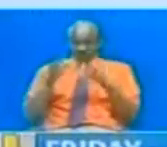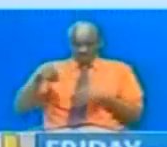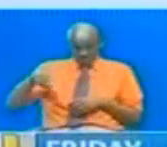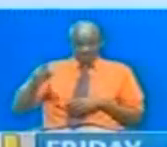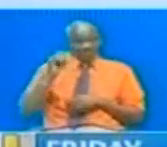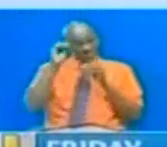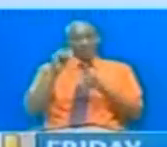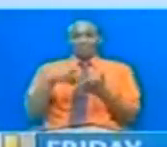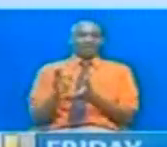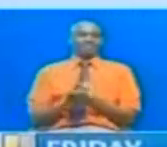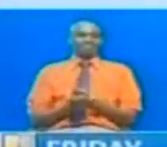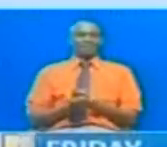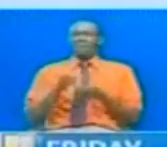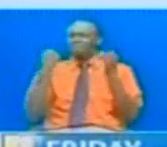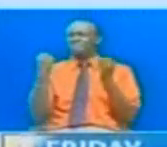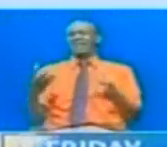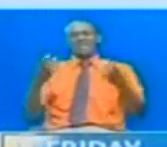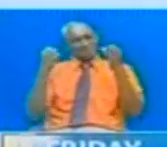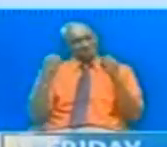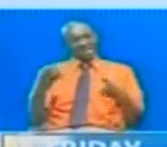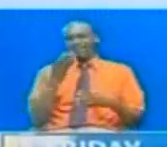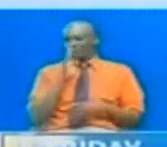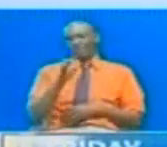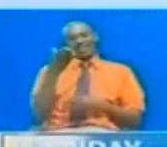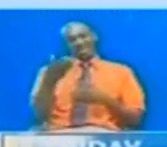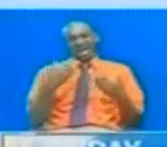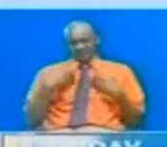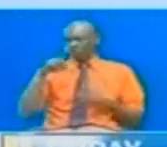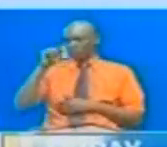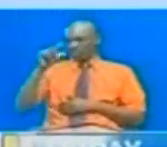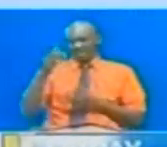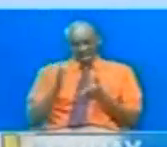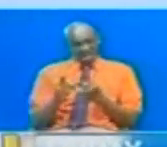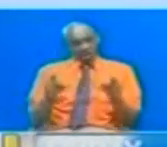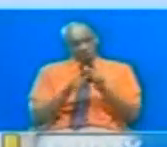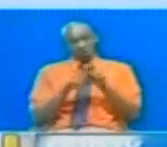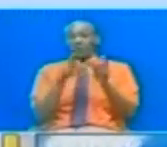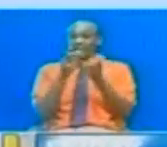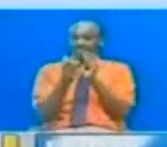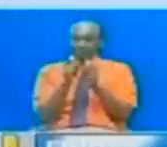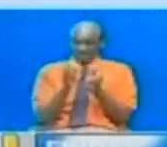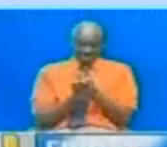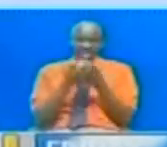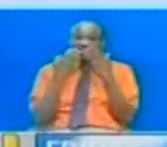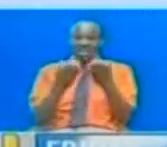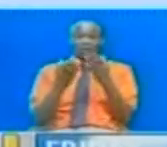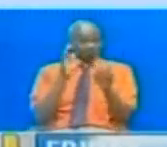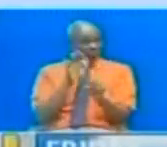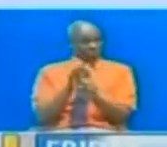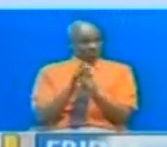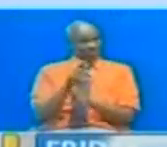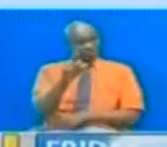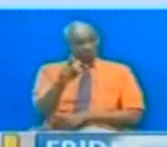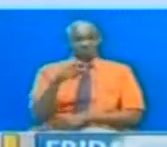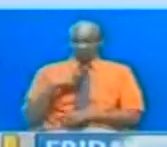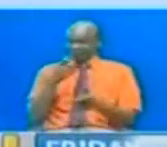pay. So many comments coming in on our Twitter handle, on our SMS. Thank you very much for, you know, taking time to, you